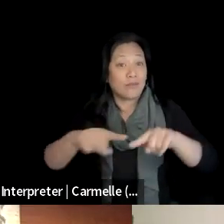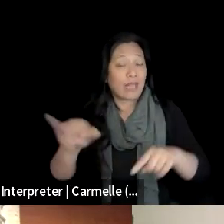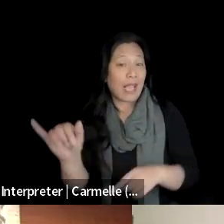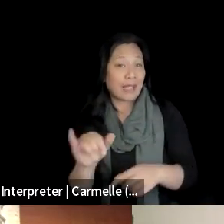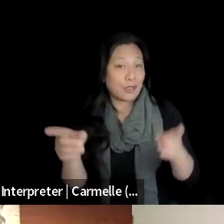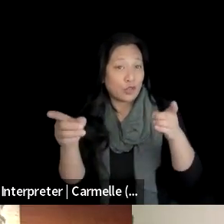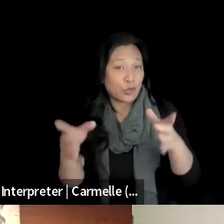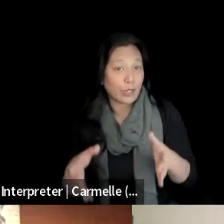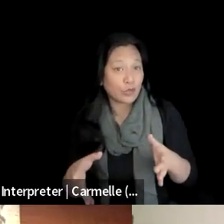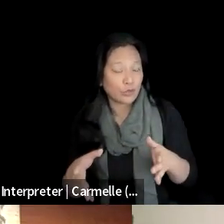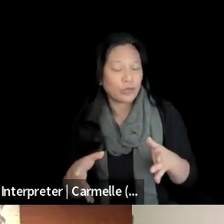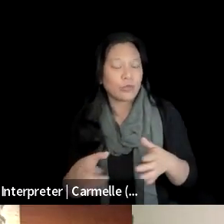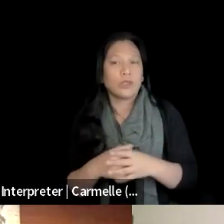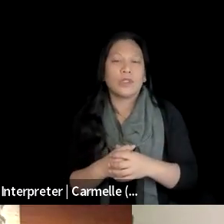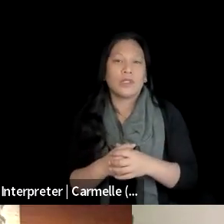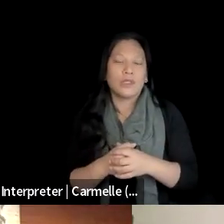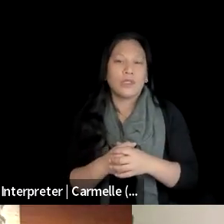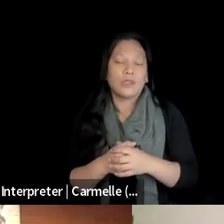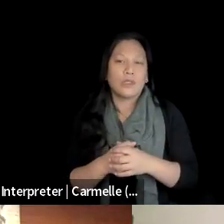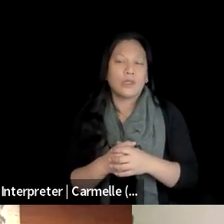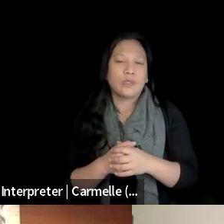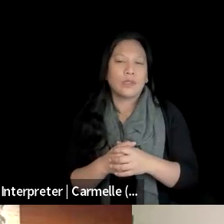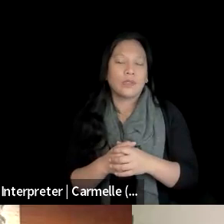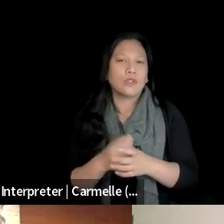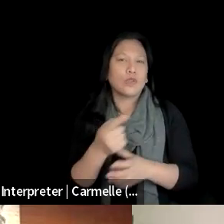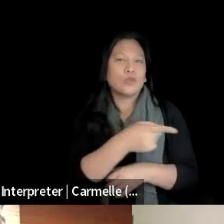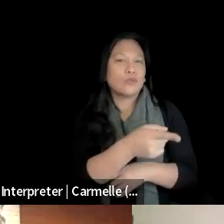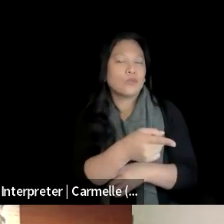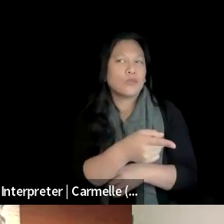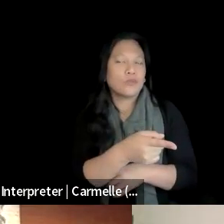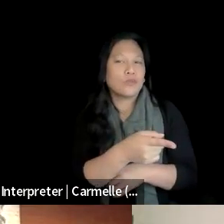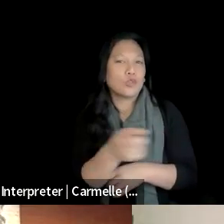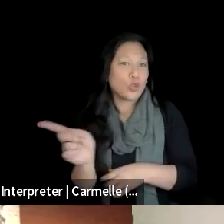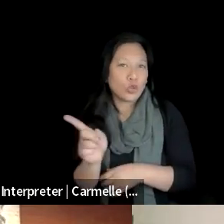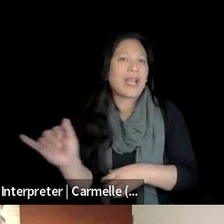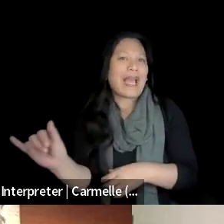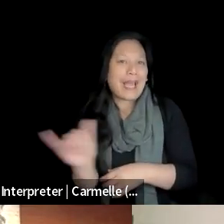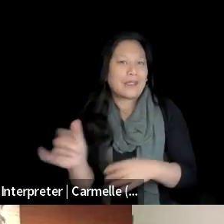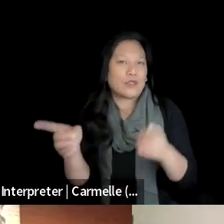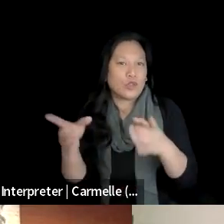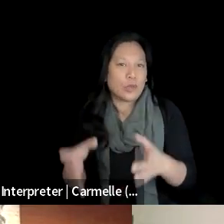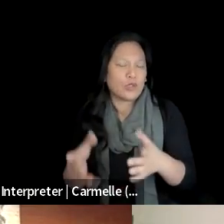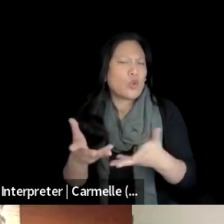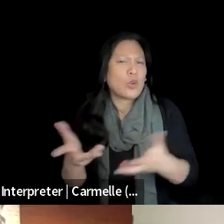be in the directorial stance, what do you need to feel that you